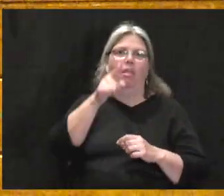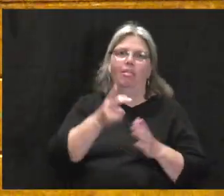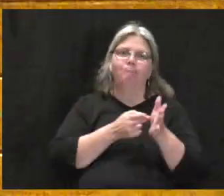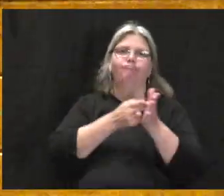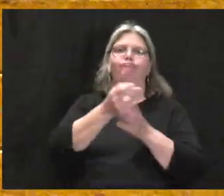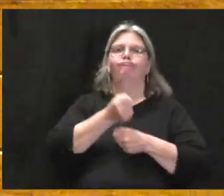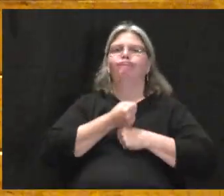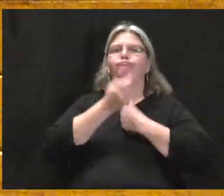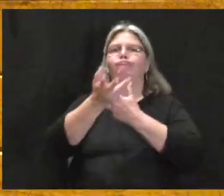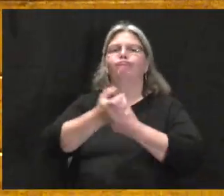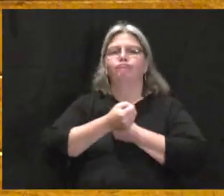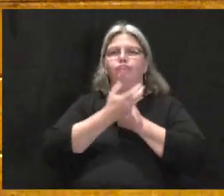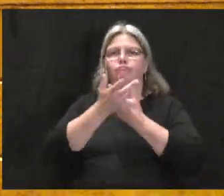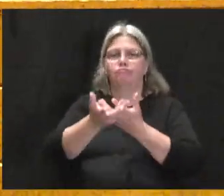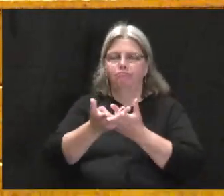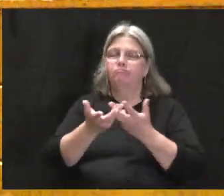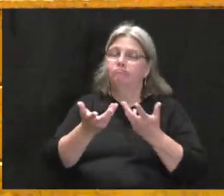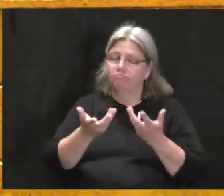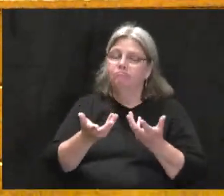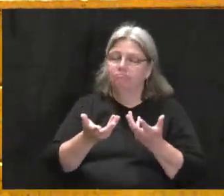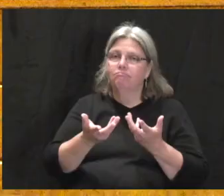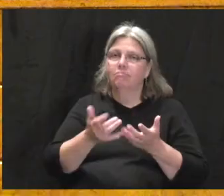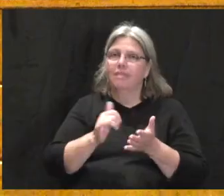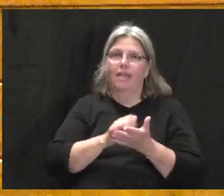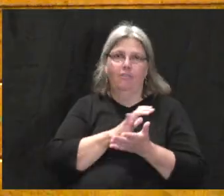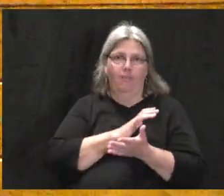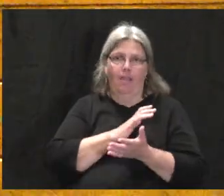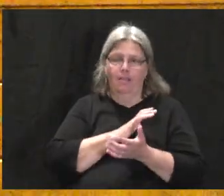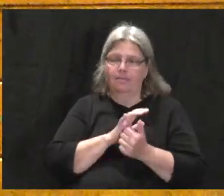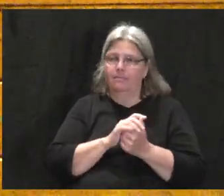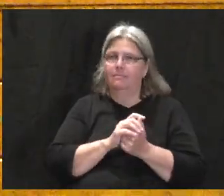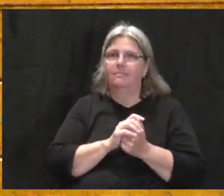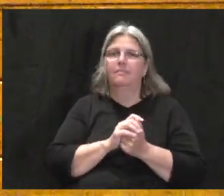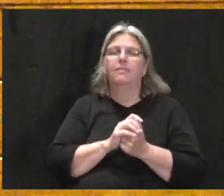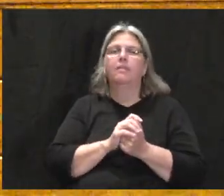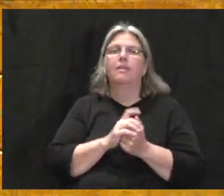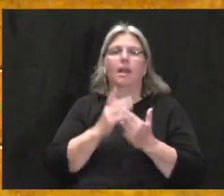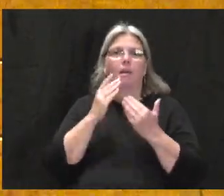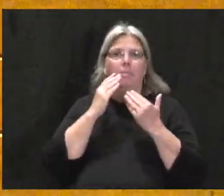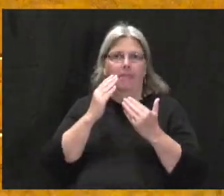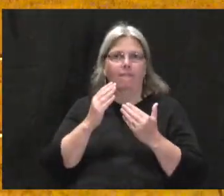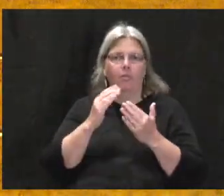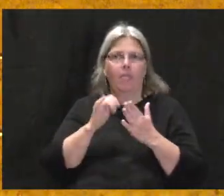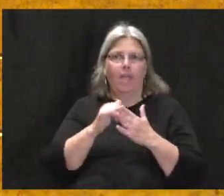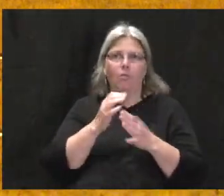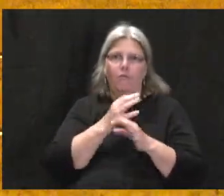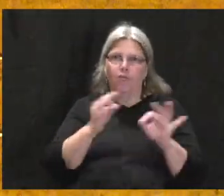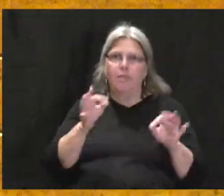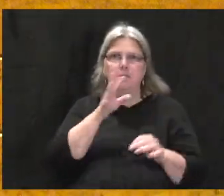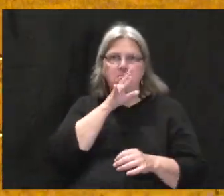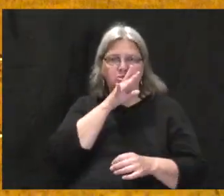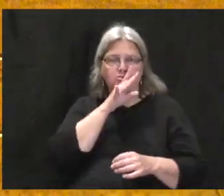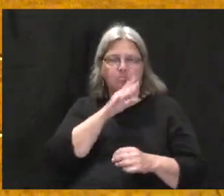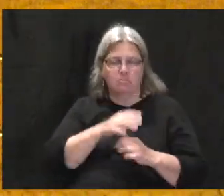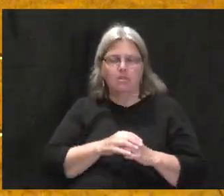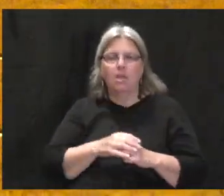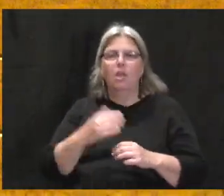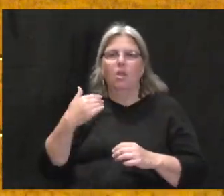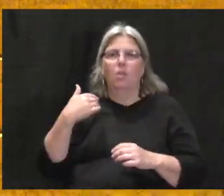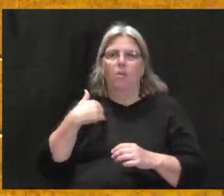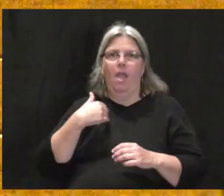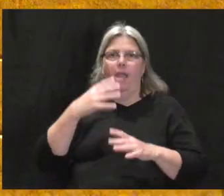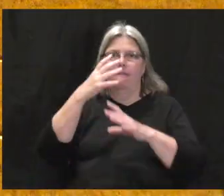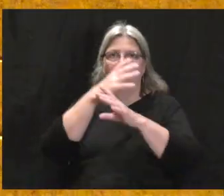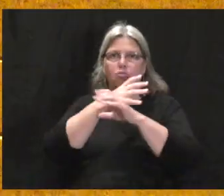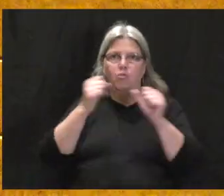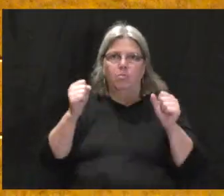staying, right? And one of his priorities is addressing disparity. So we're all on the same page here. Hopefully, you